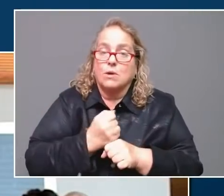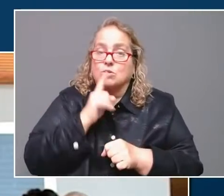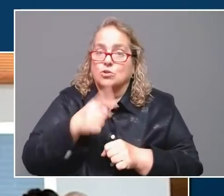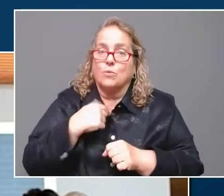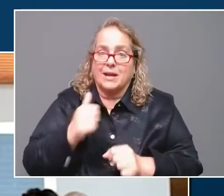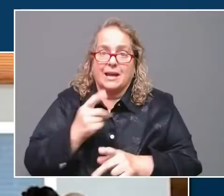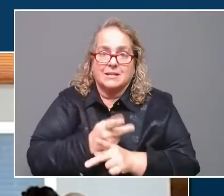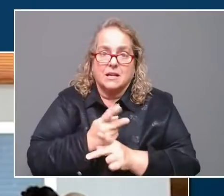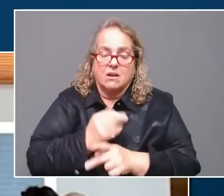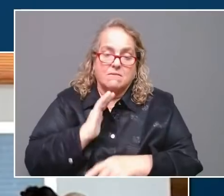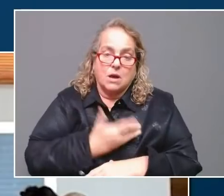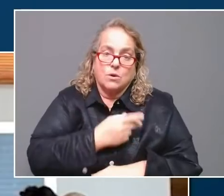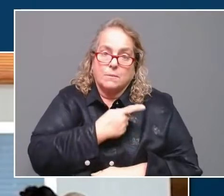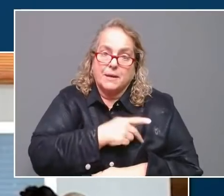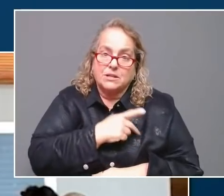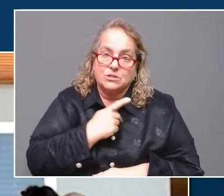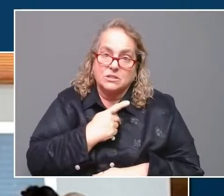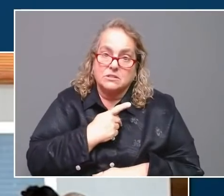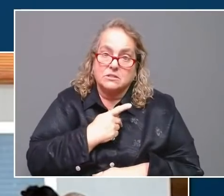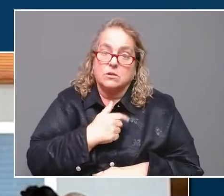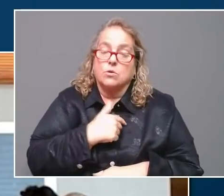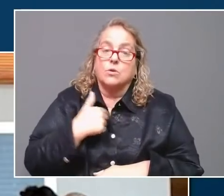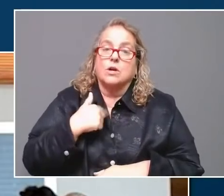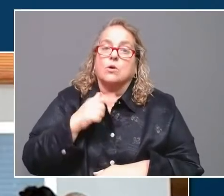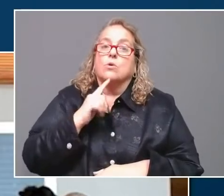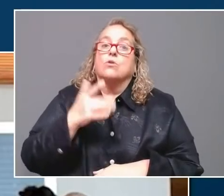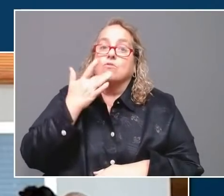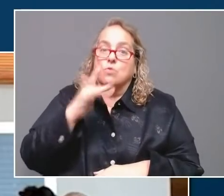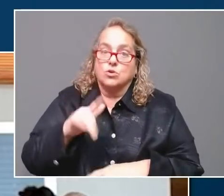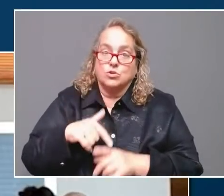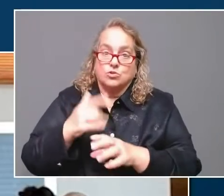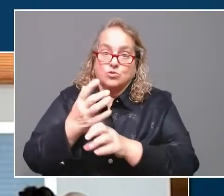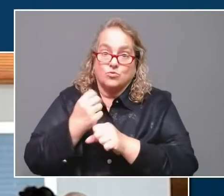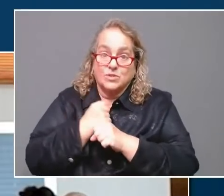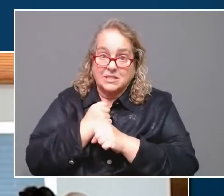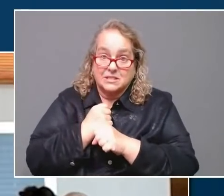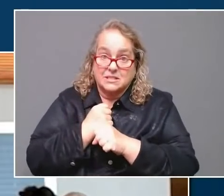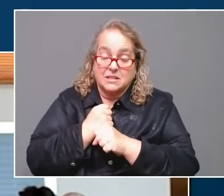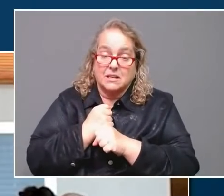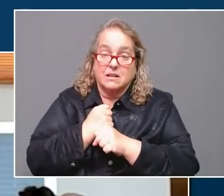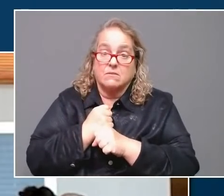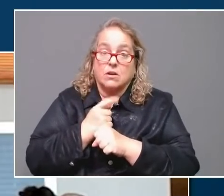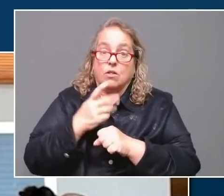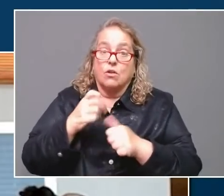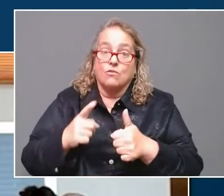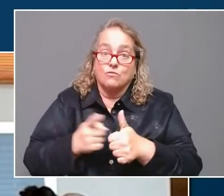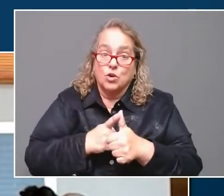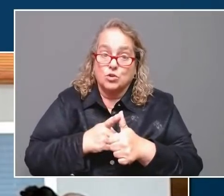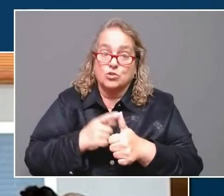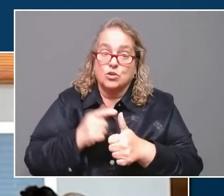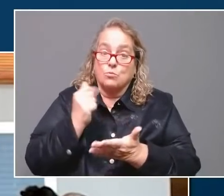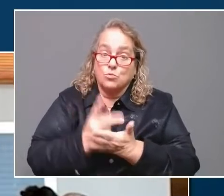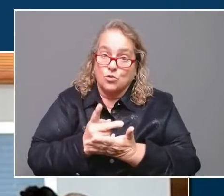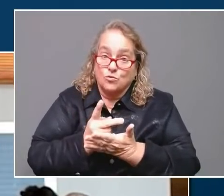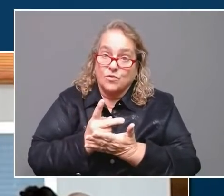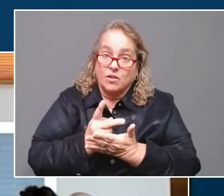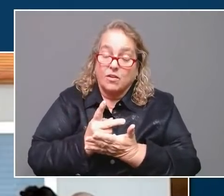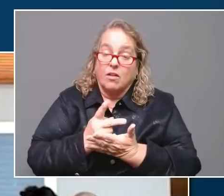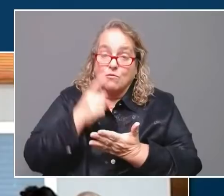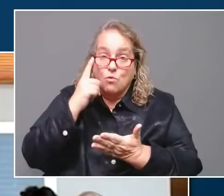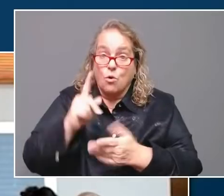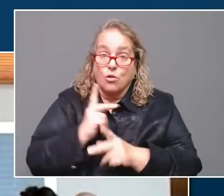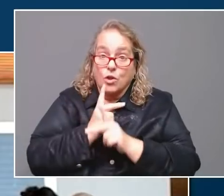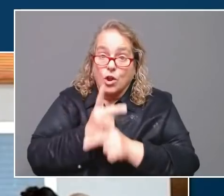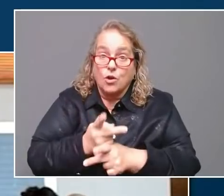patients. We were fortunate to receive the first approval and